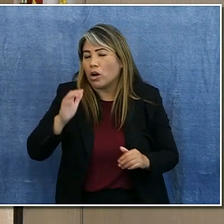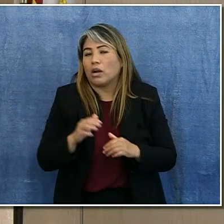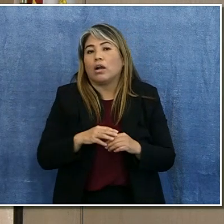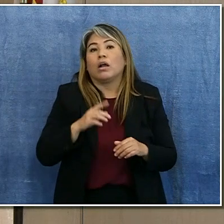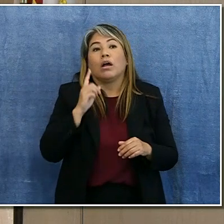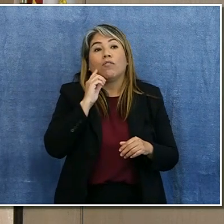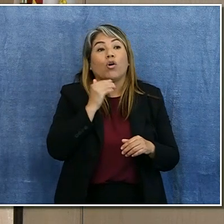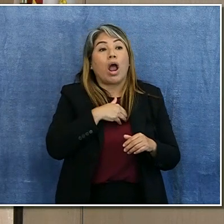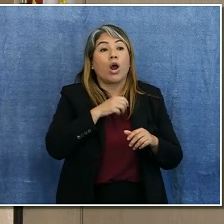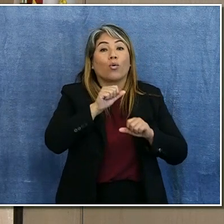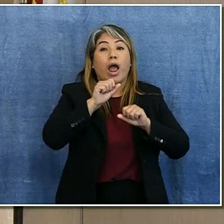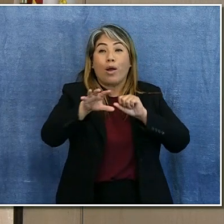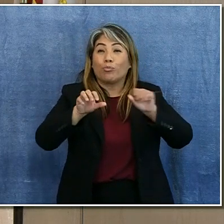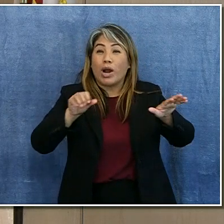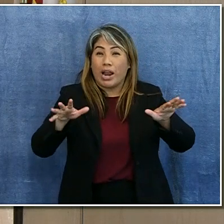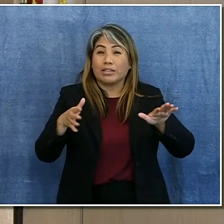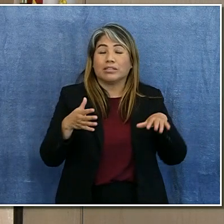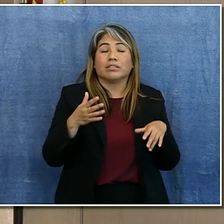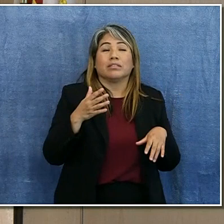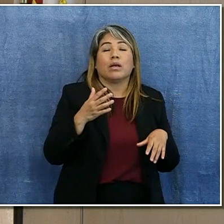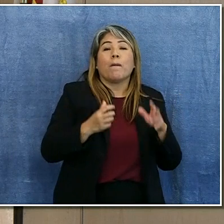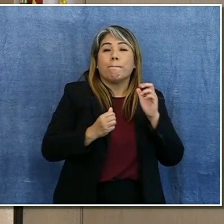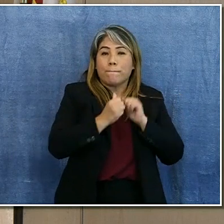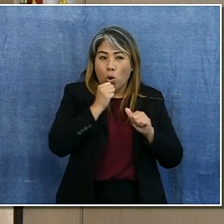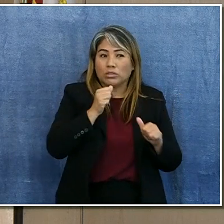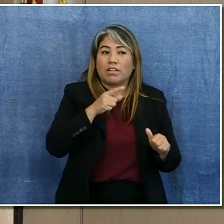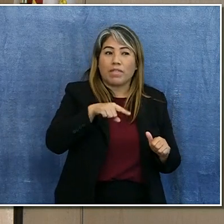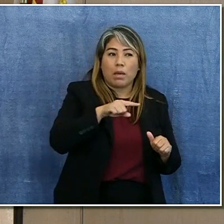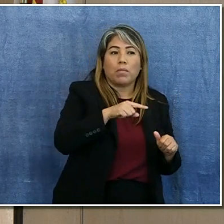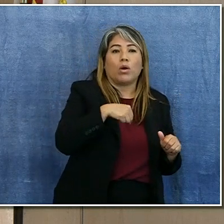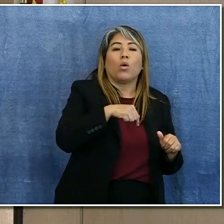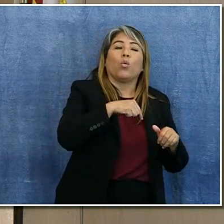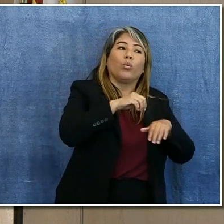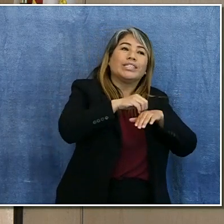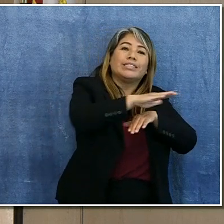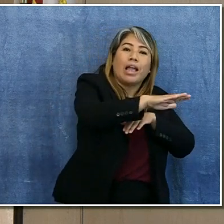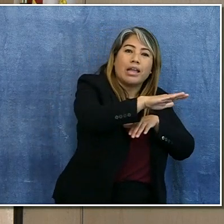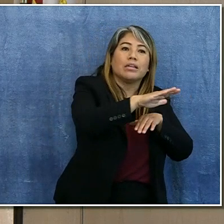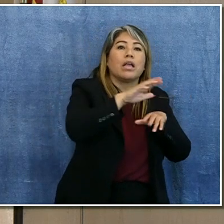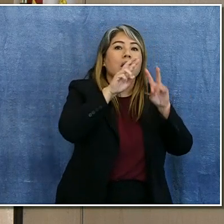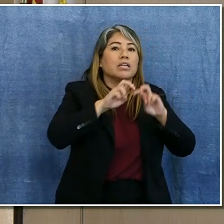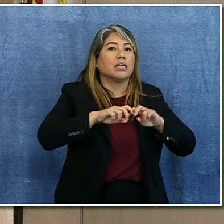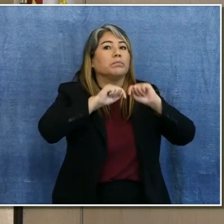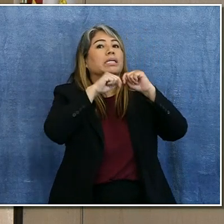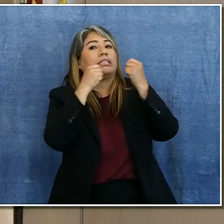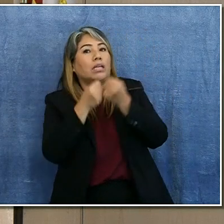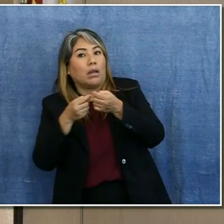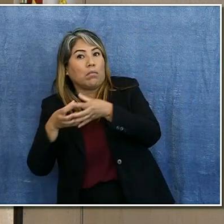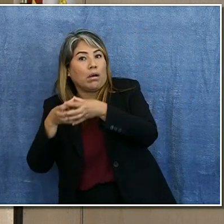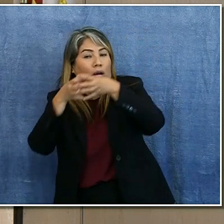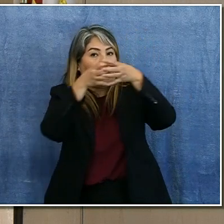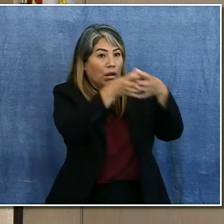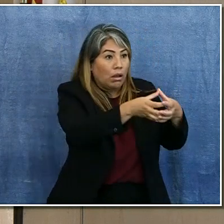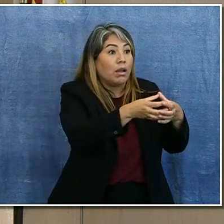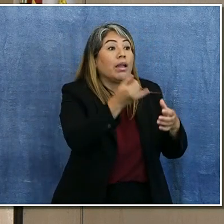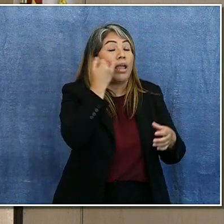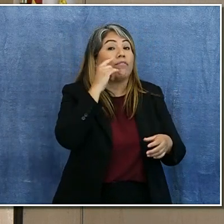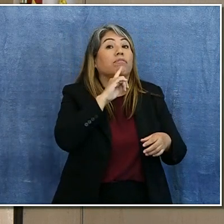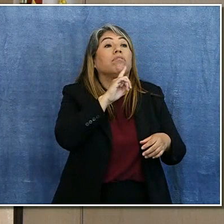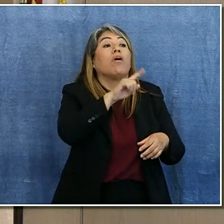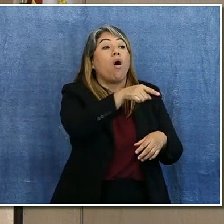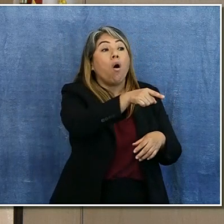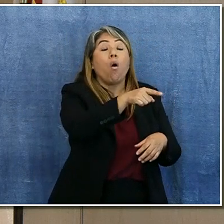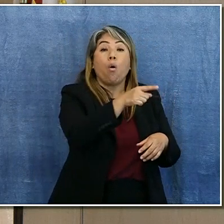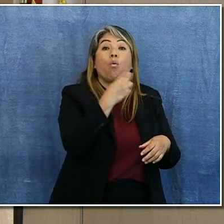of our outbreaks, most of our outbreaks, we do deploy an assessment team. And if they are restaurants, Department